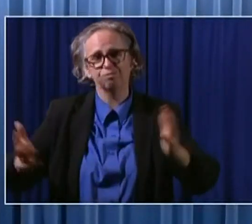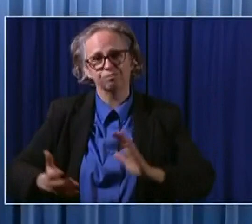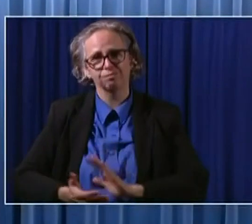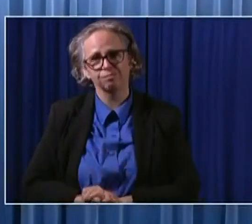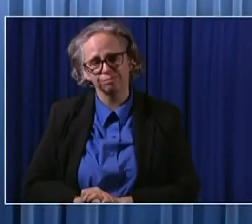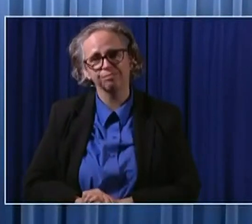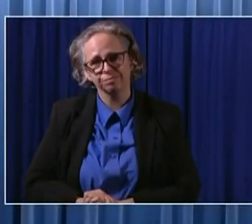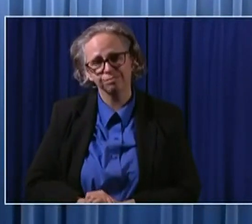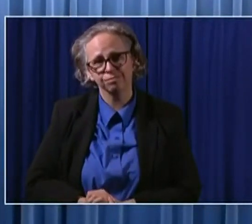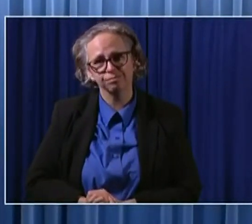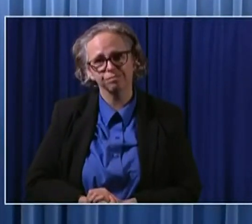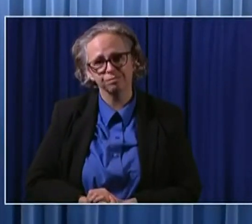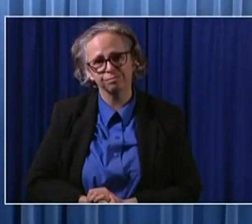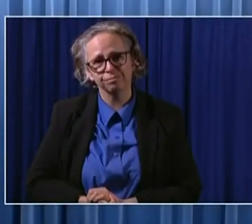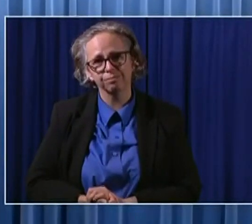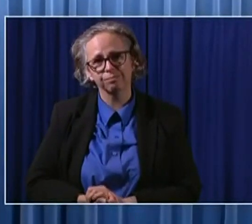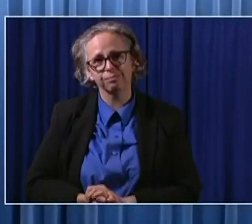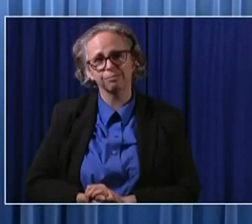data.